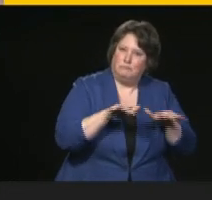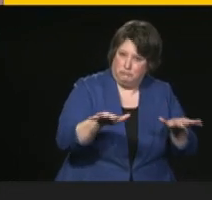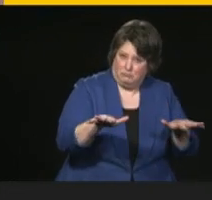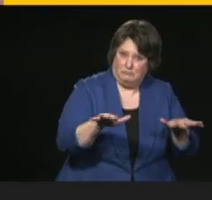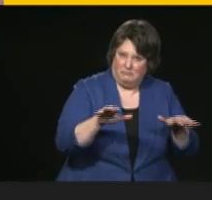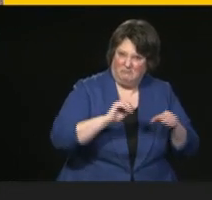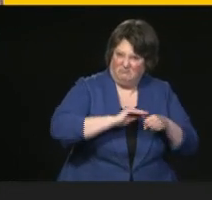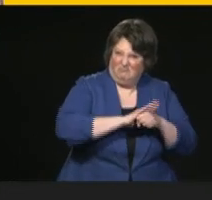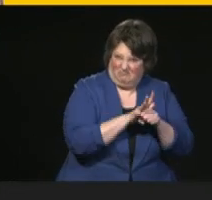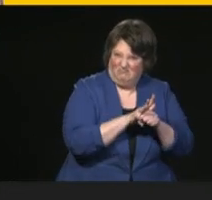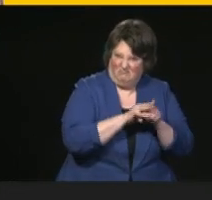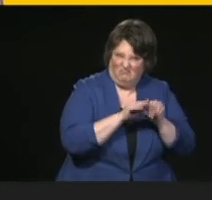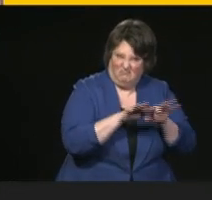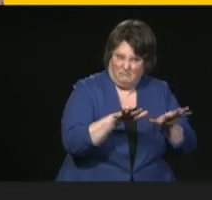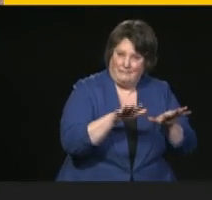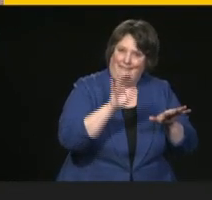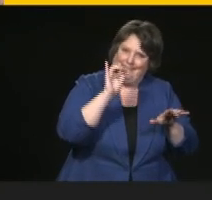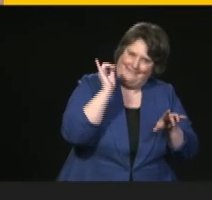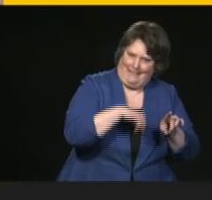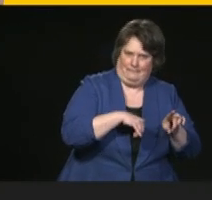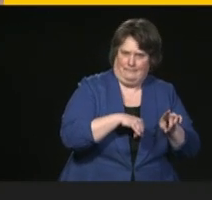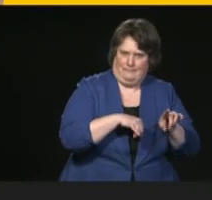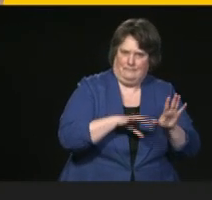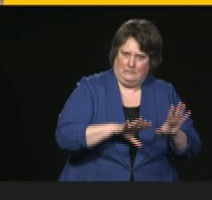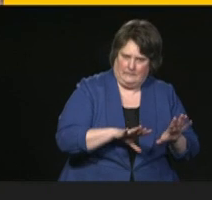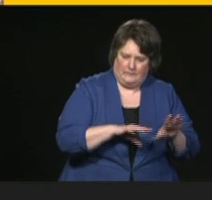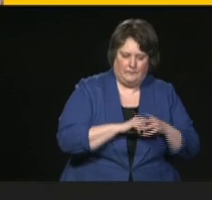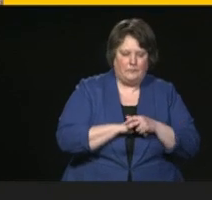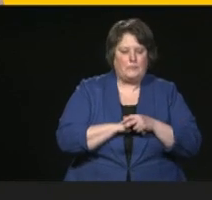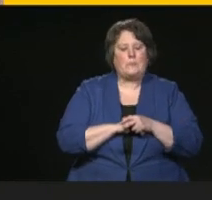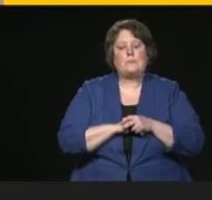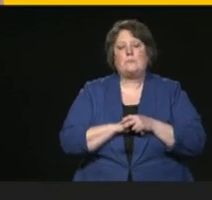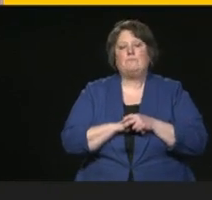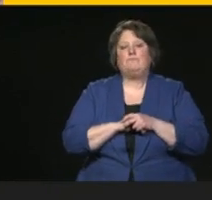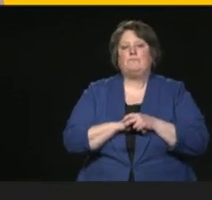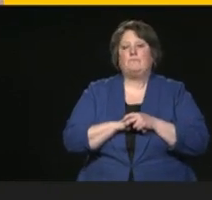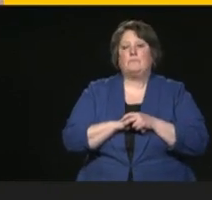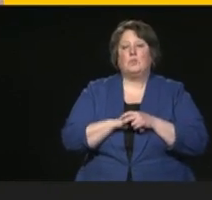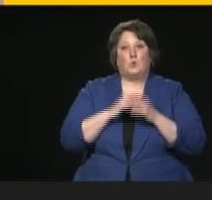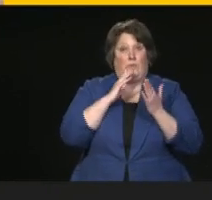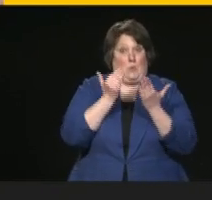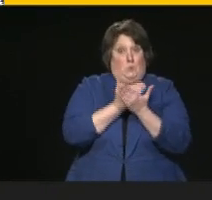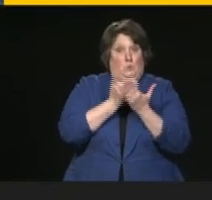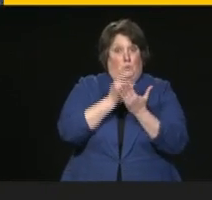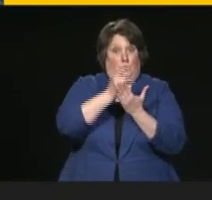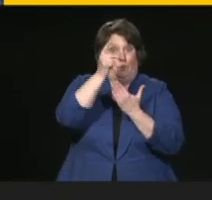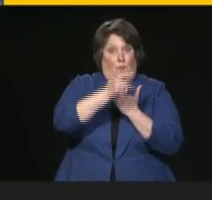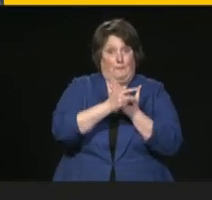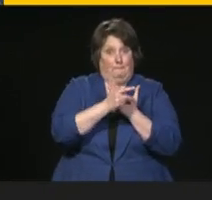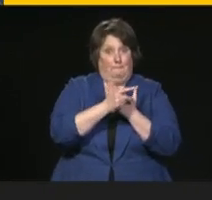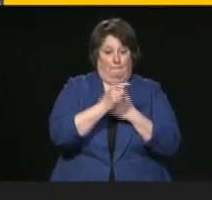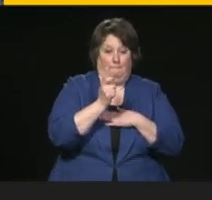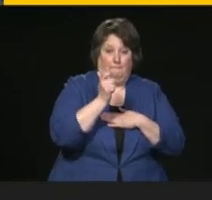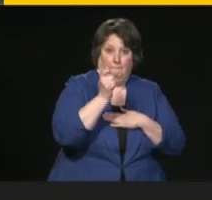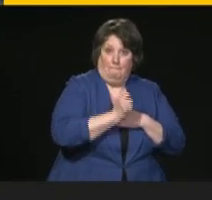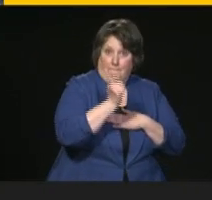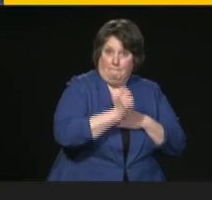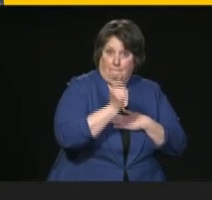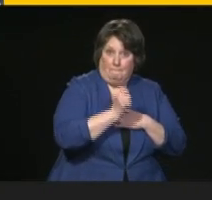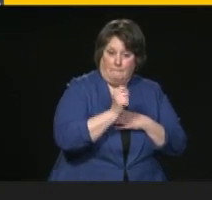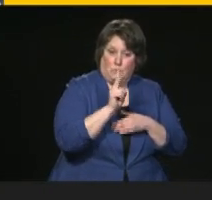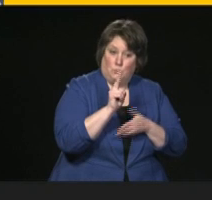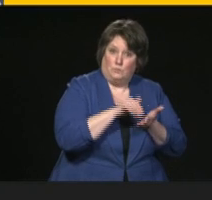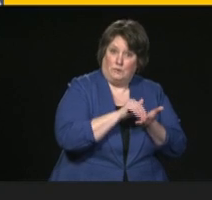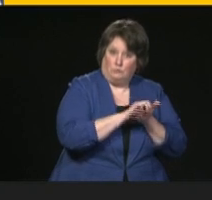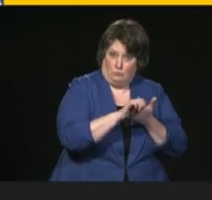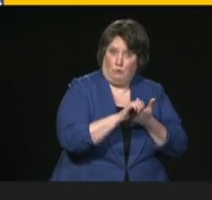we're saying is the benefit that we've put forward, which is applicable for anybody who is sick or quarantined